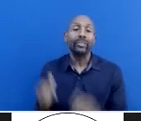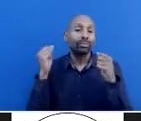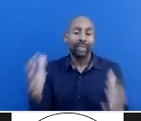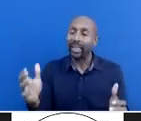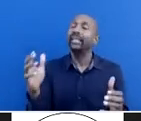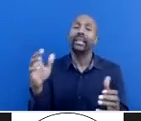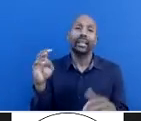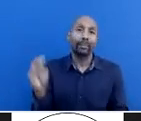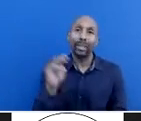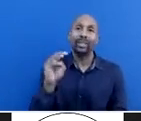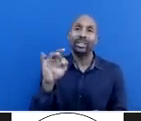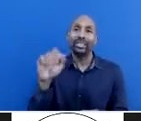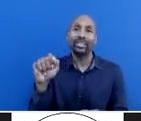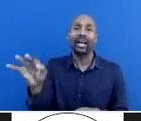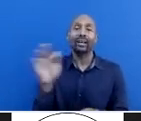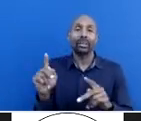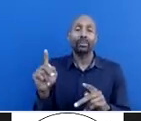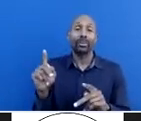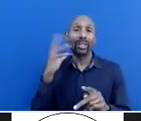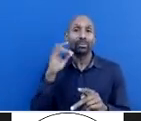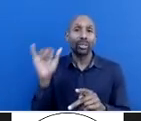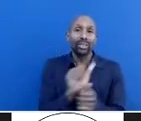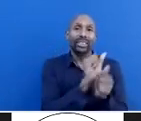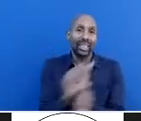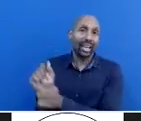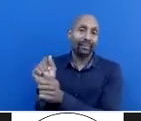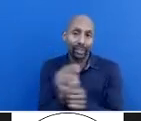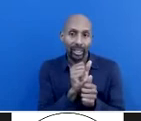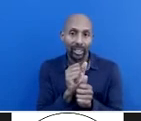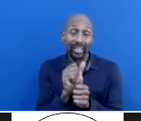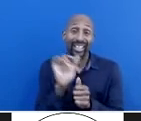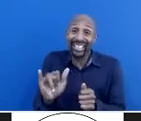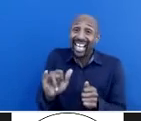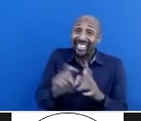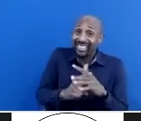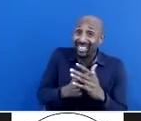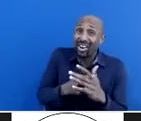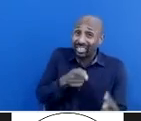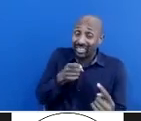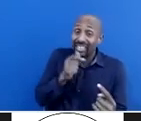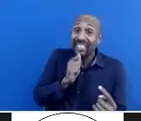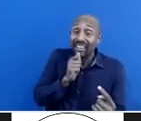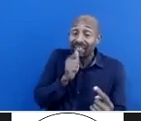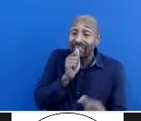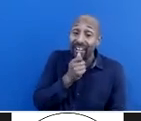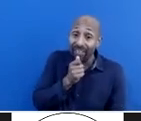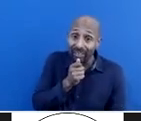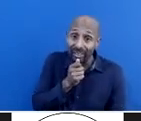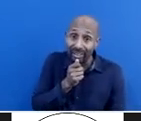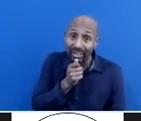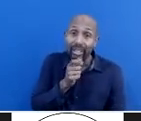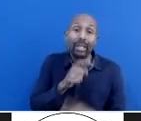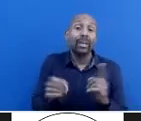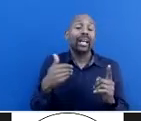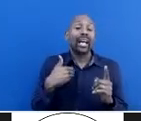the suffering. There's a deep engagement with the Middle Passage and the transformation from Africans to